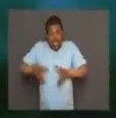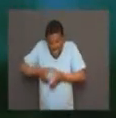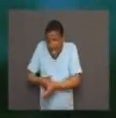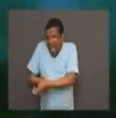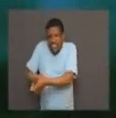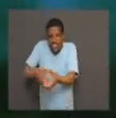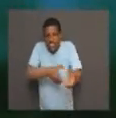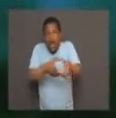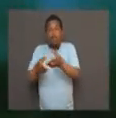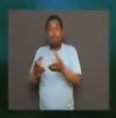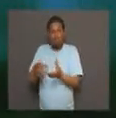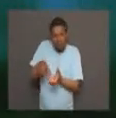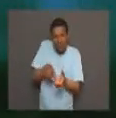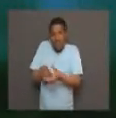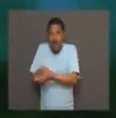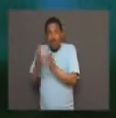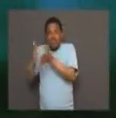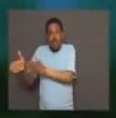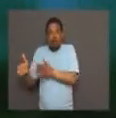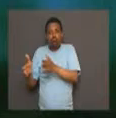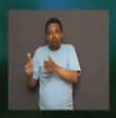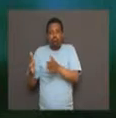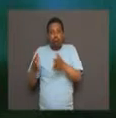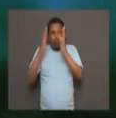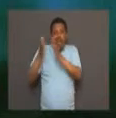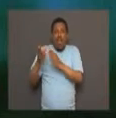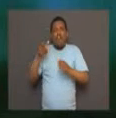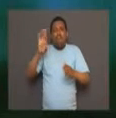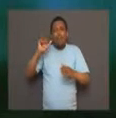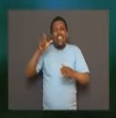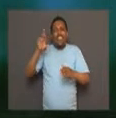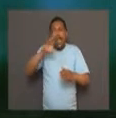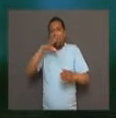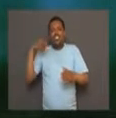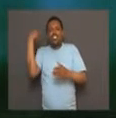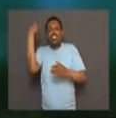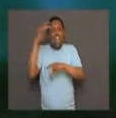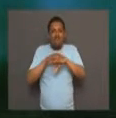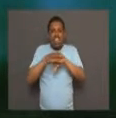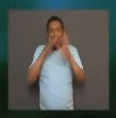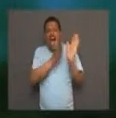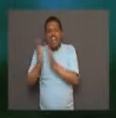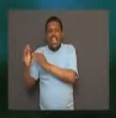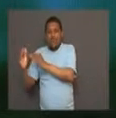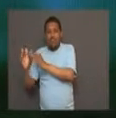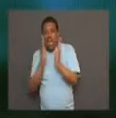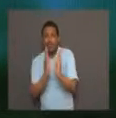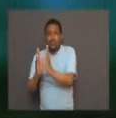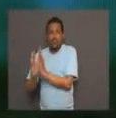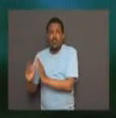Drainage patterns are the fabric or surface arrangement of the main